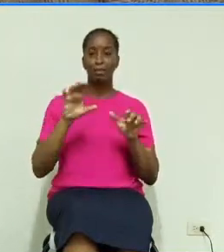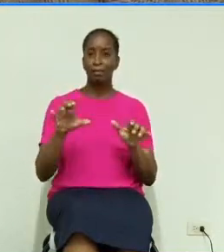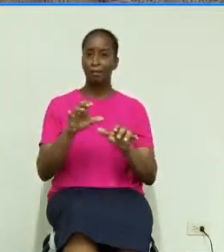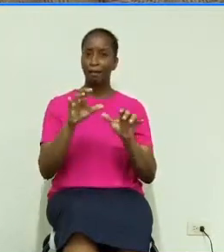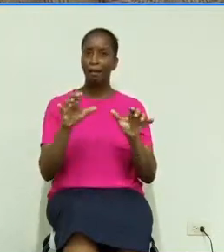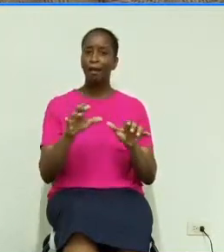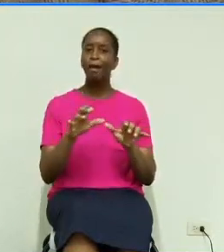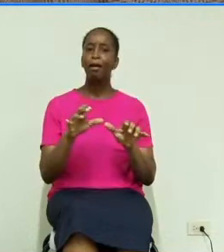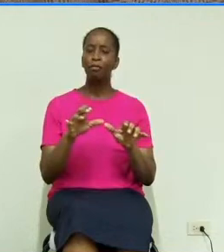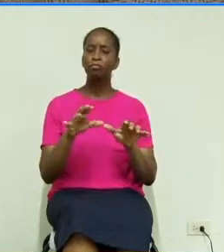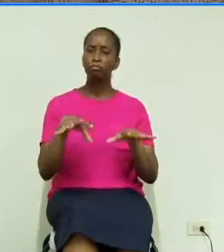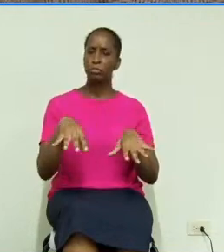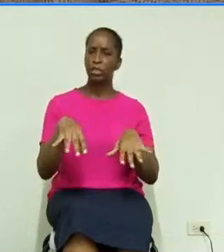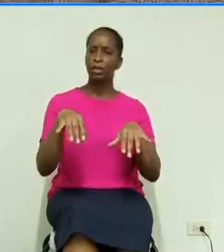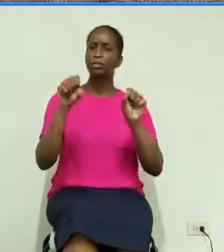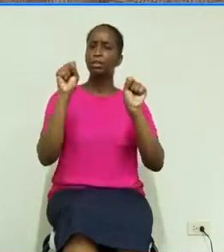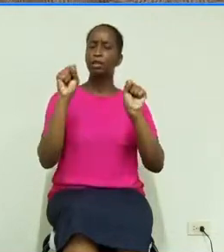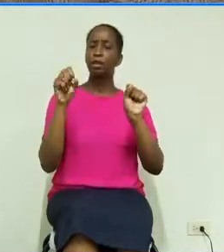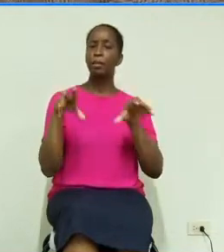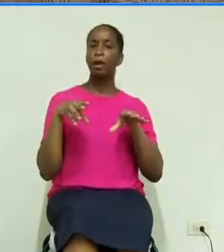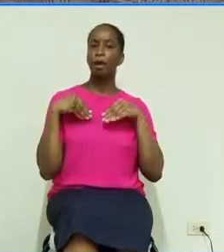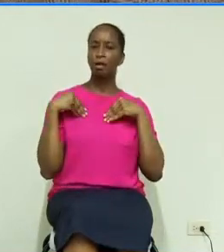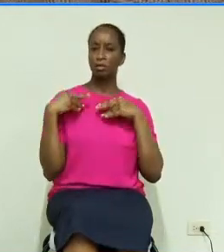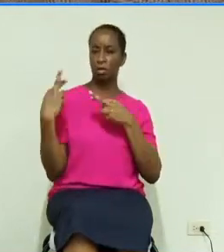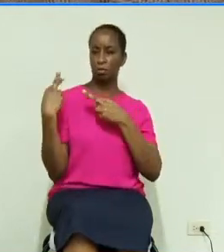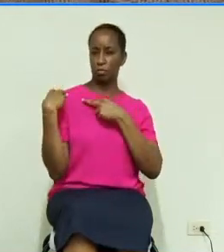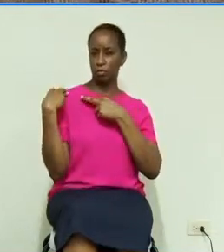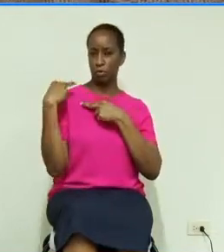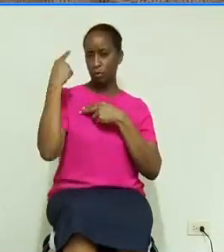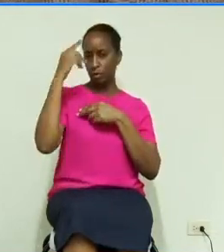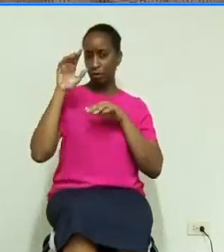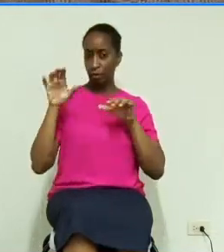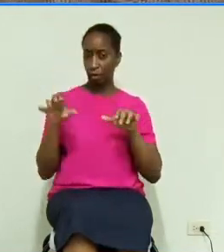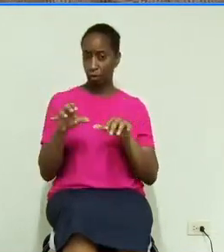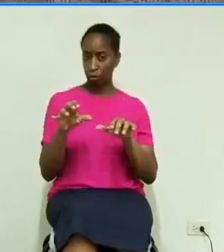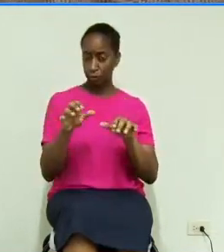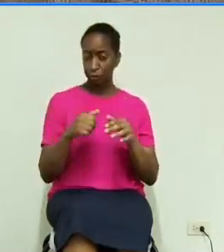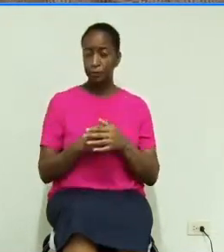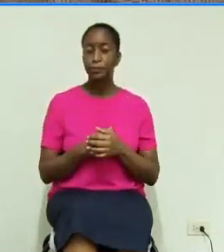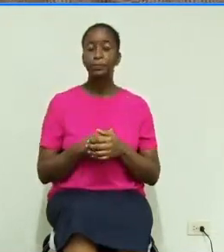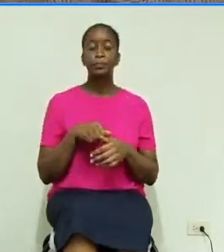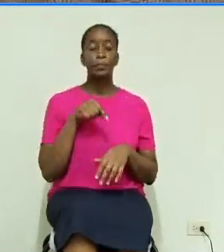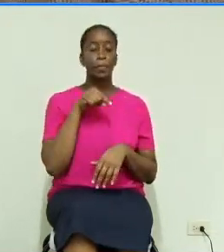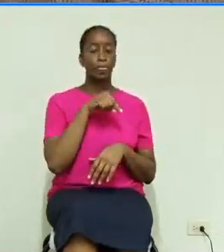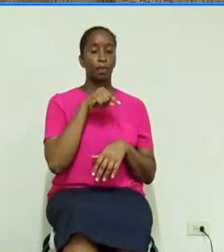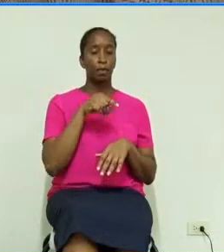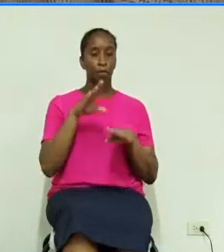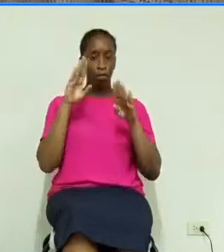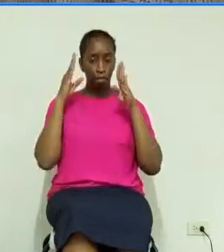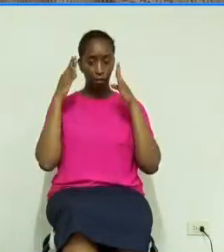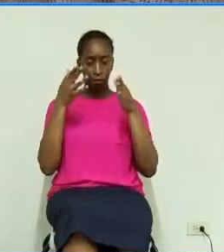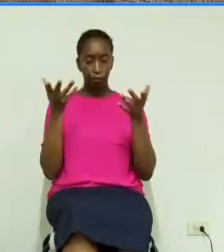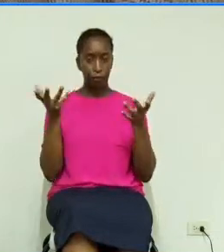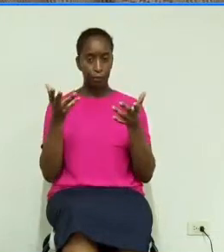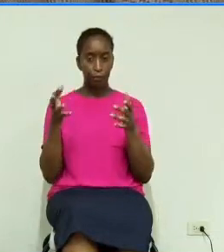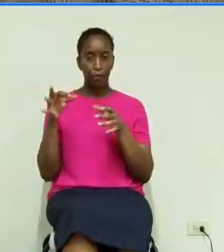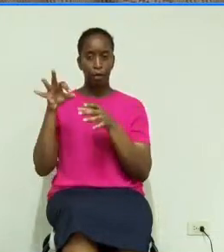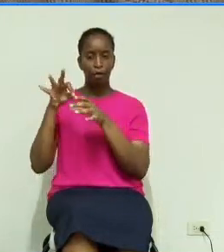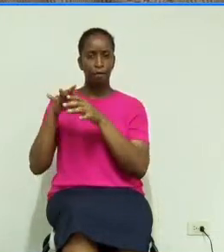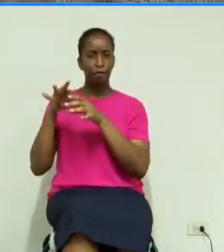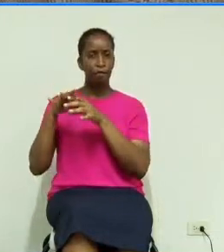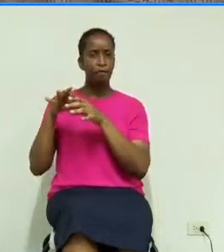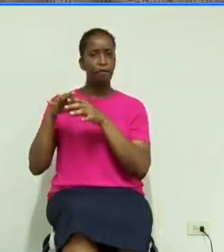They focus on three main impact areas: electoral processes, constitutional